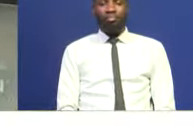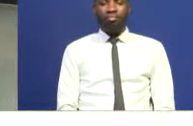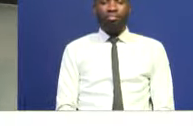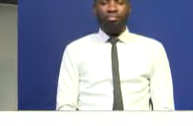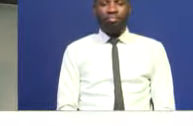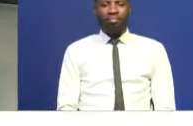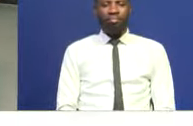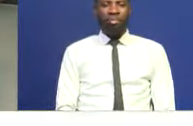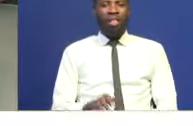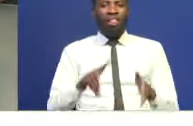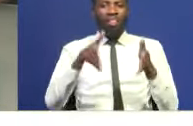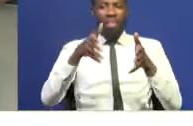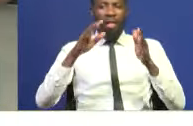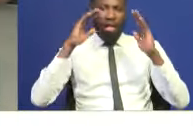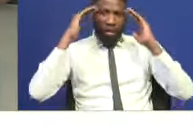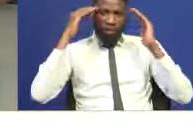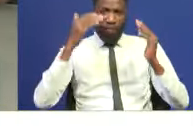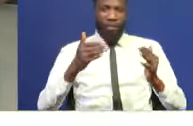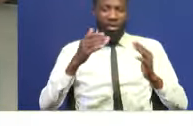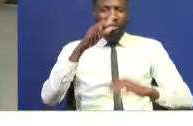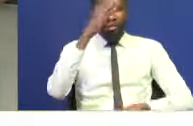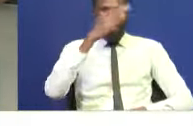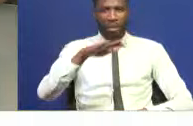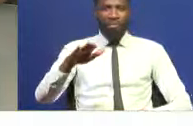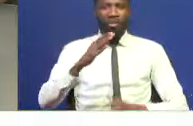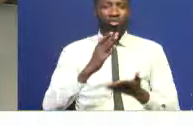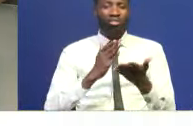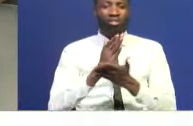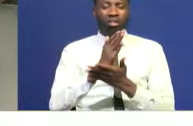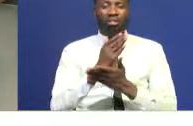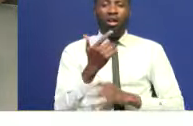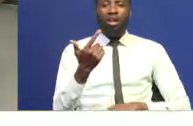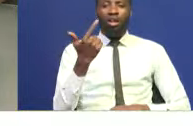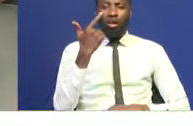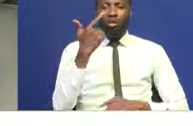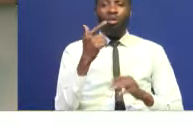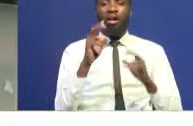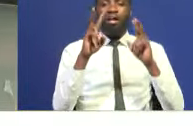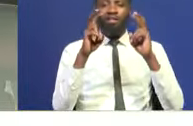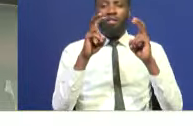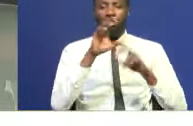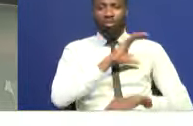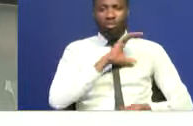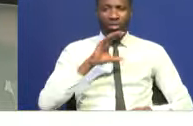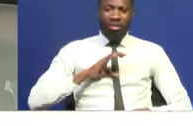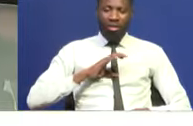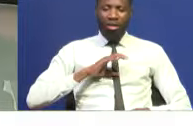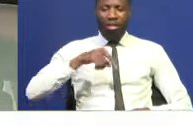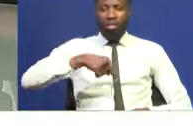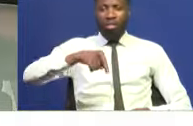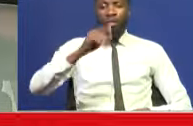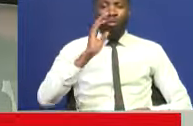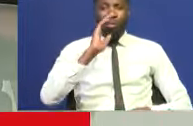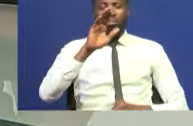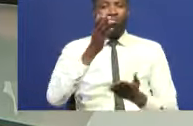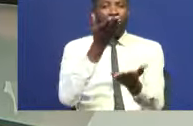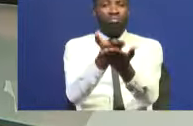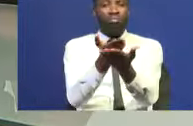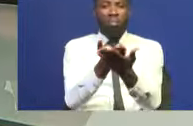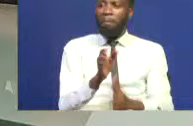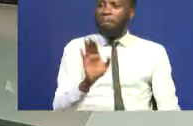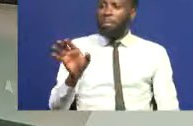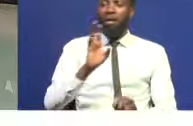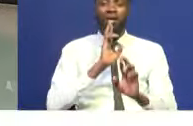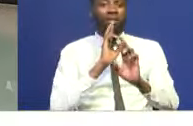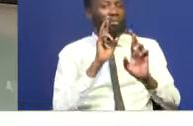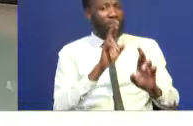Let's now take you to Parliament. The Justice and Legal Affairs Committee is this week set to table its report on the suitability of